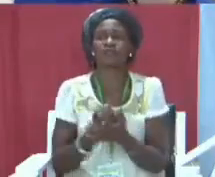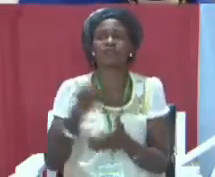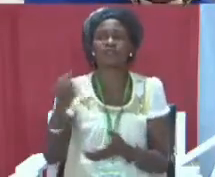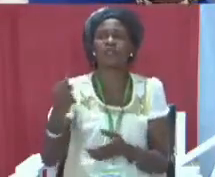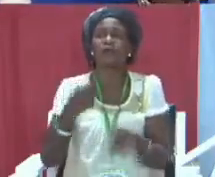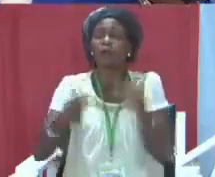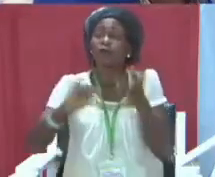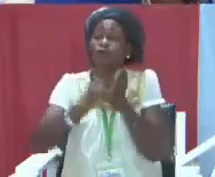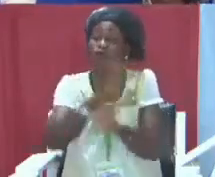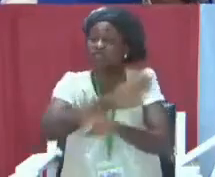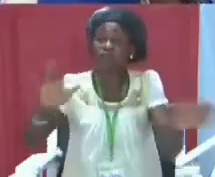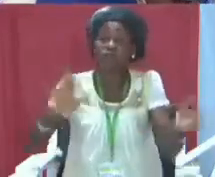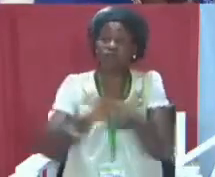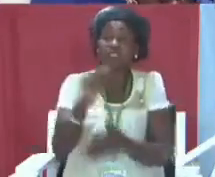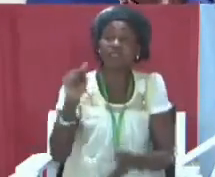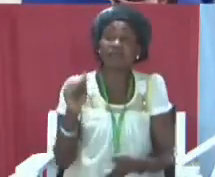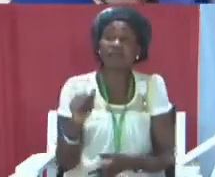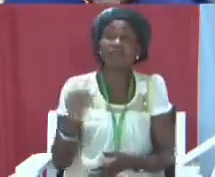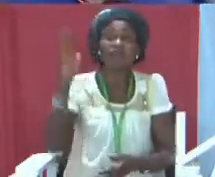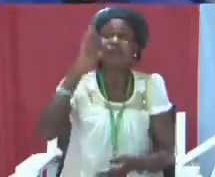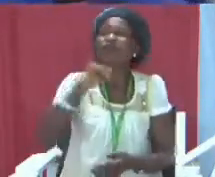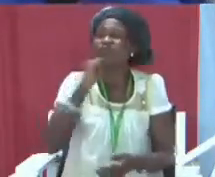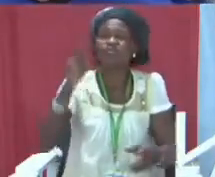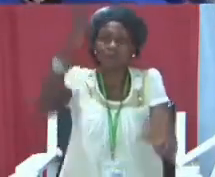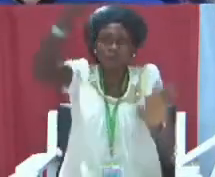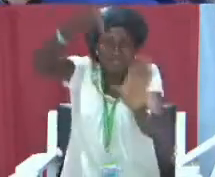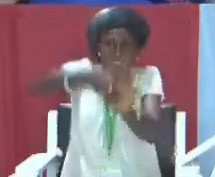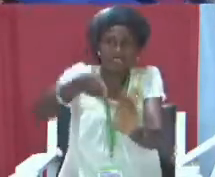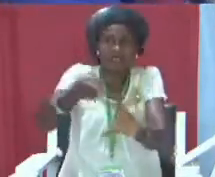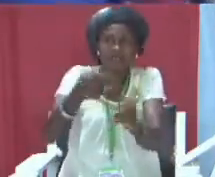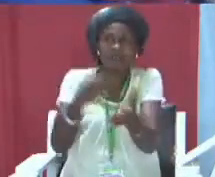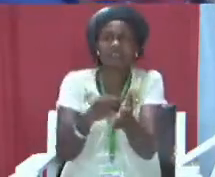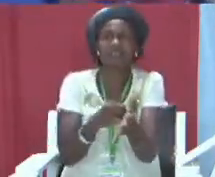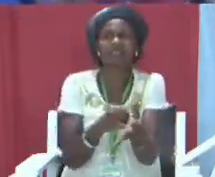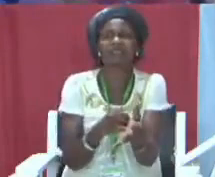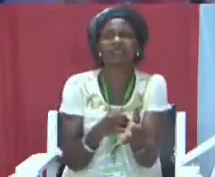But those who don't believe will not partake of it.